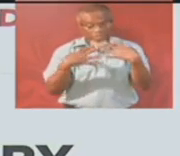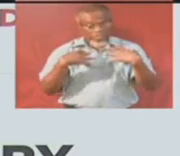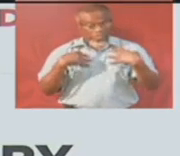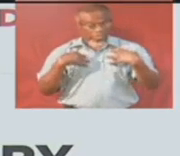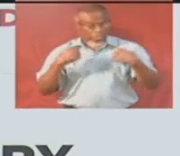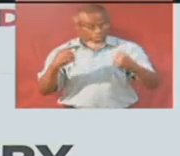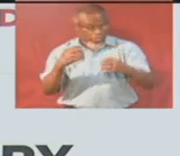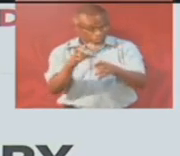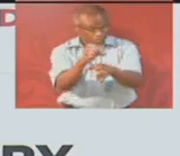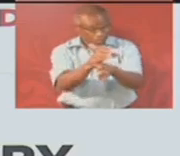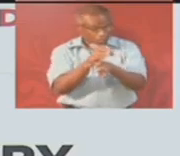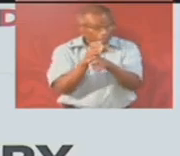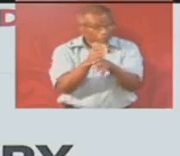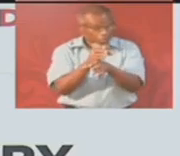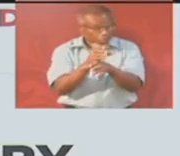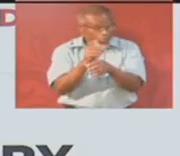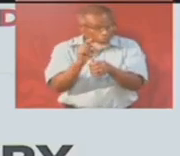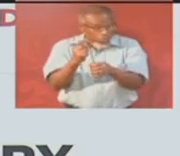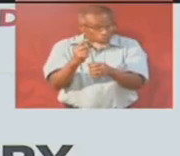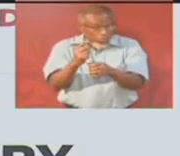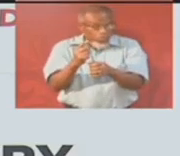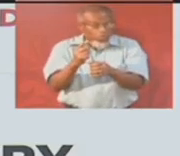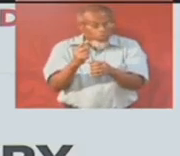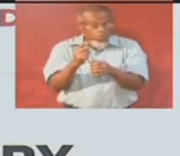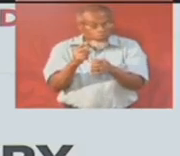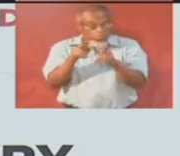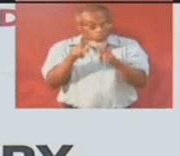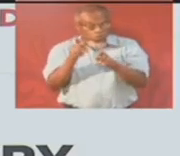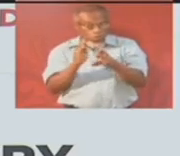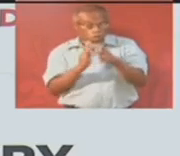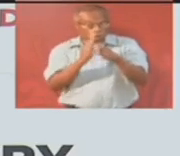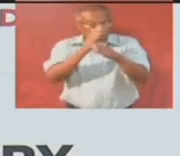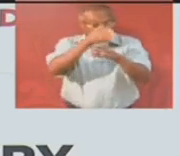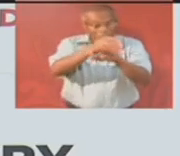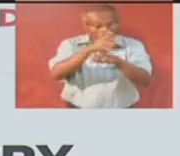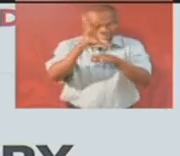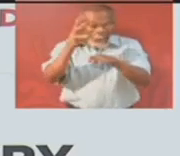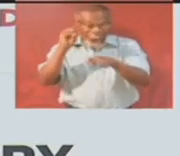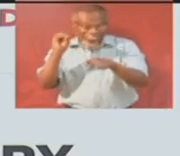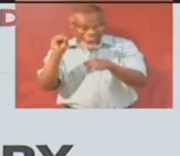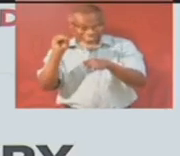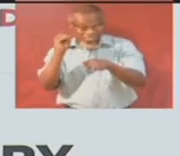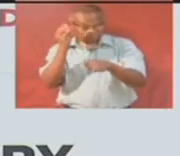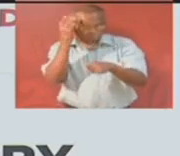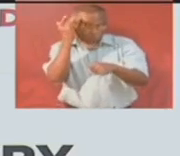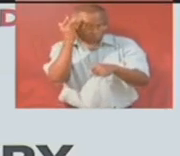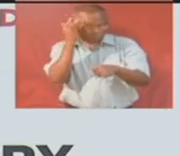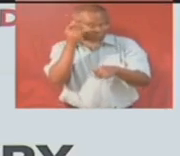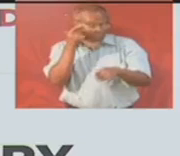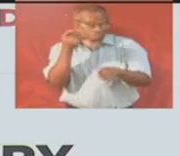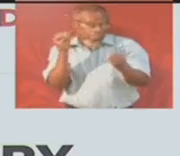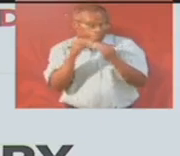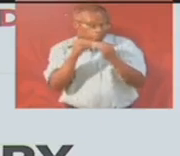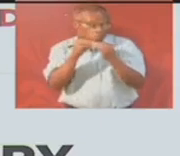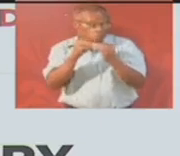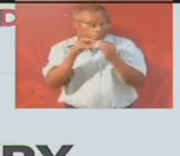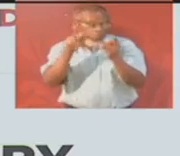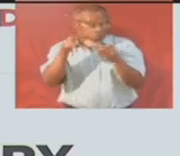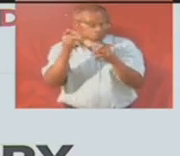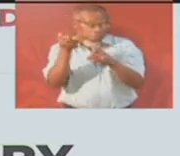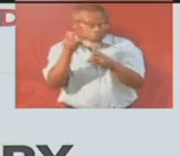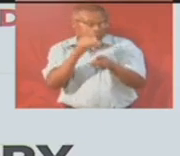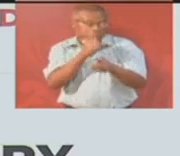over 60. This age group bears the brunt of fatalities, so you want to protect their